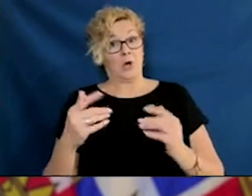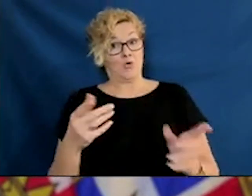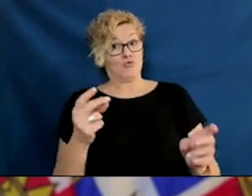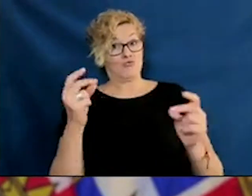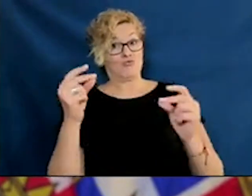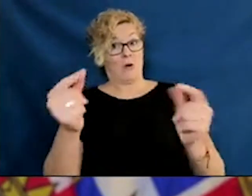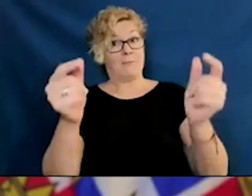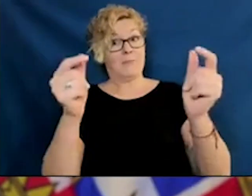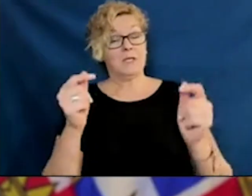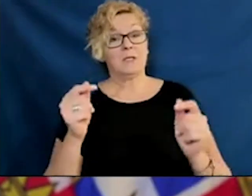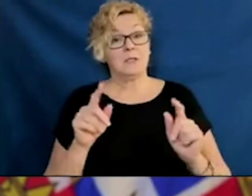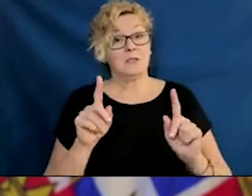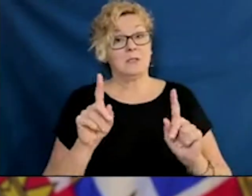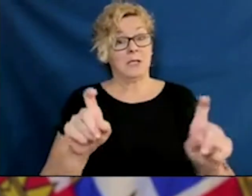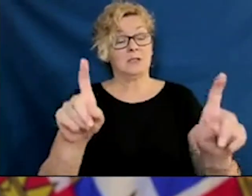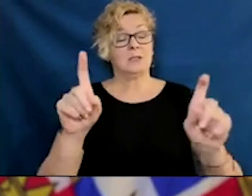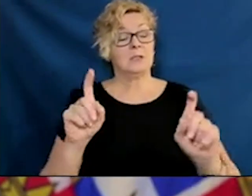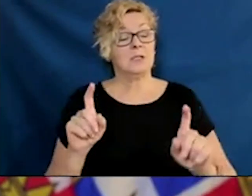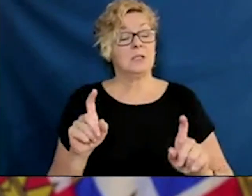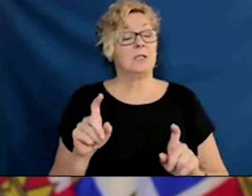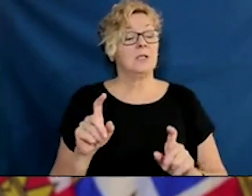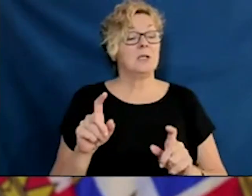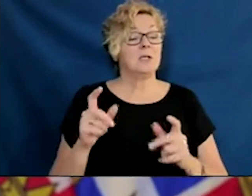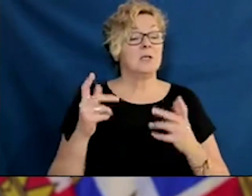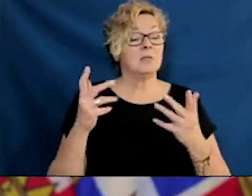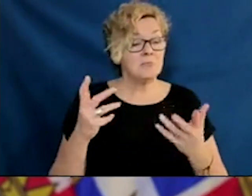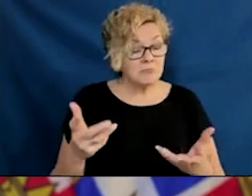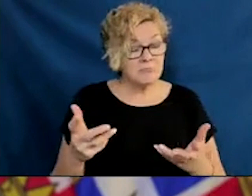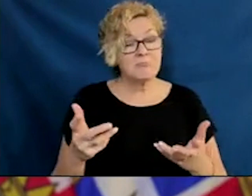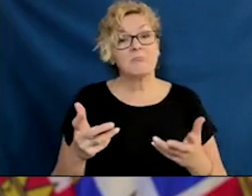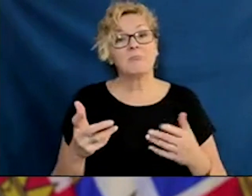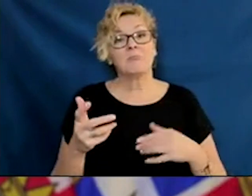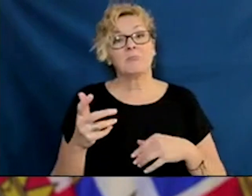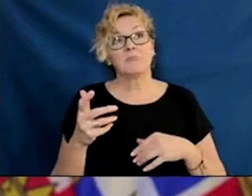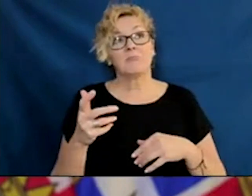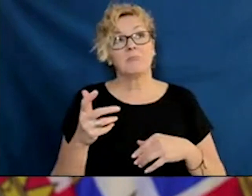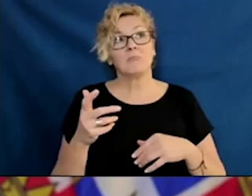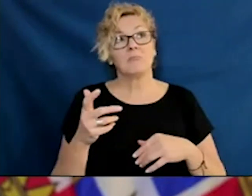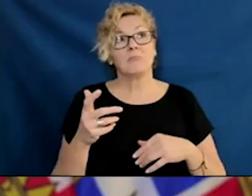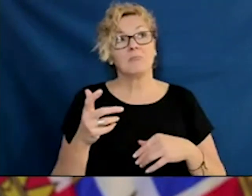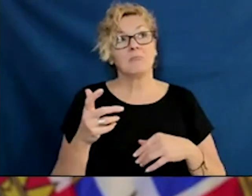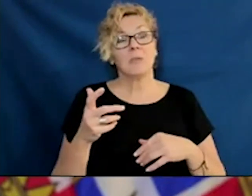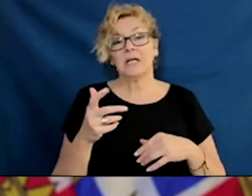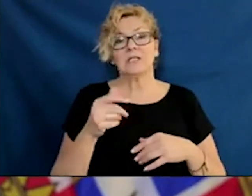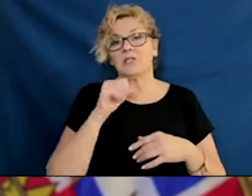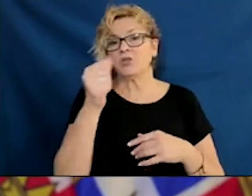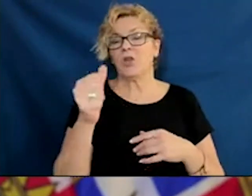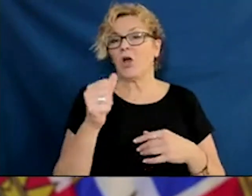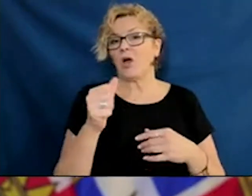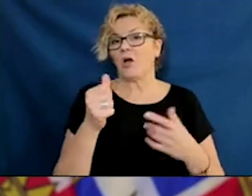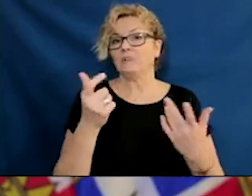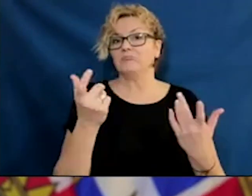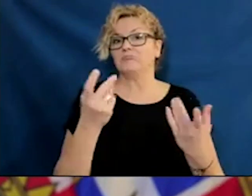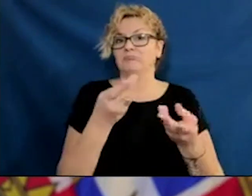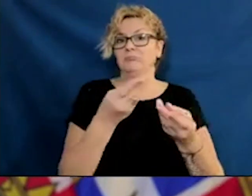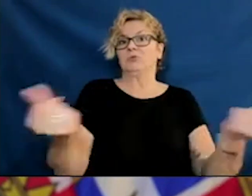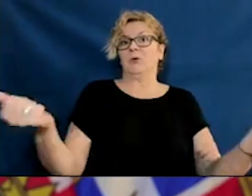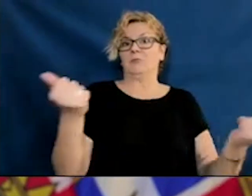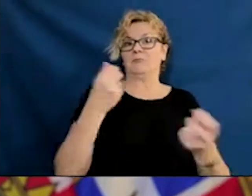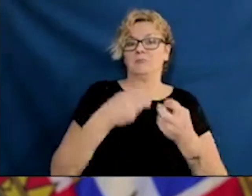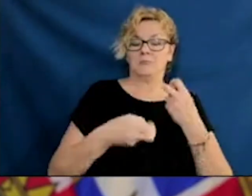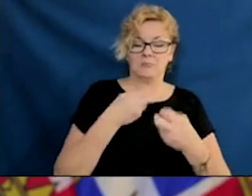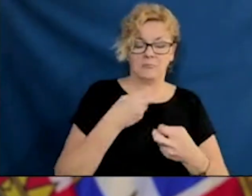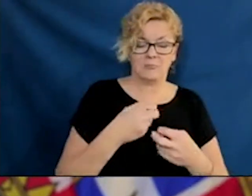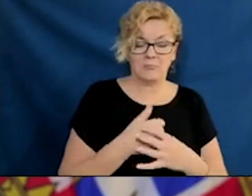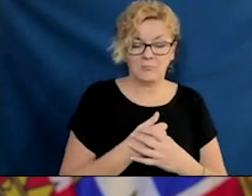certainly makes a difference when you don't have to use a nasopharyngeal swab, although I will say the nasal swabs that have recently